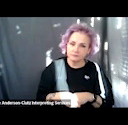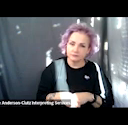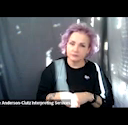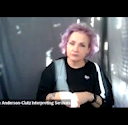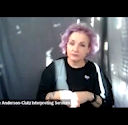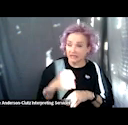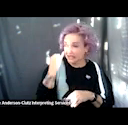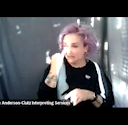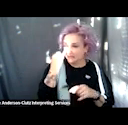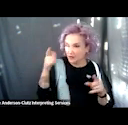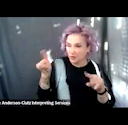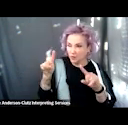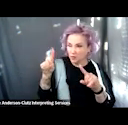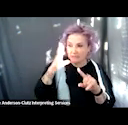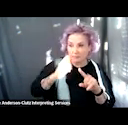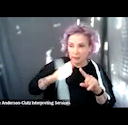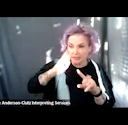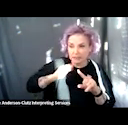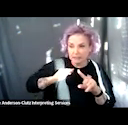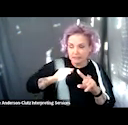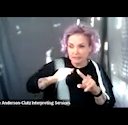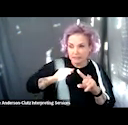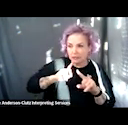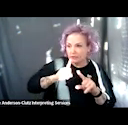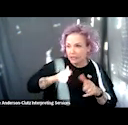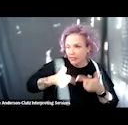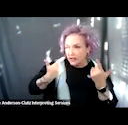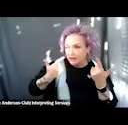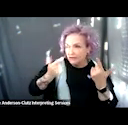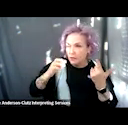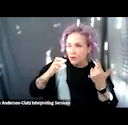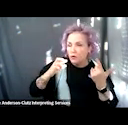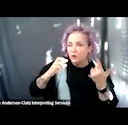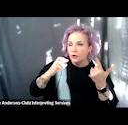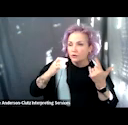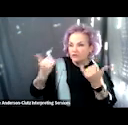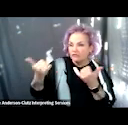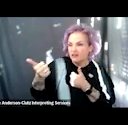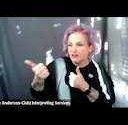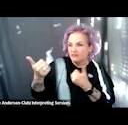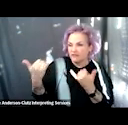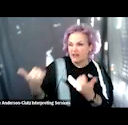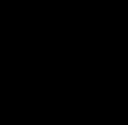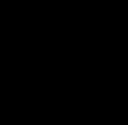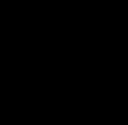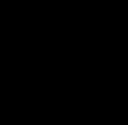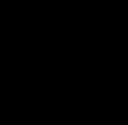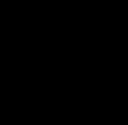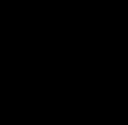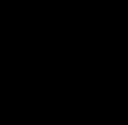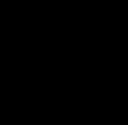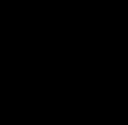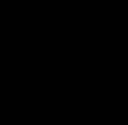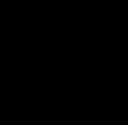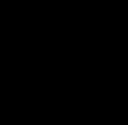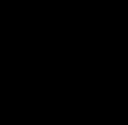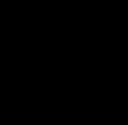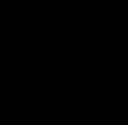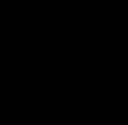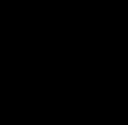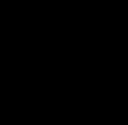very interested to sort of chat about opportunities for collaboration. And that is all. Thank you for listening.